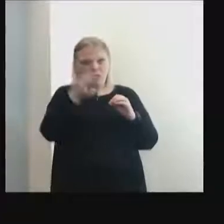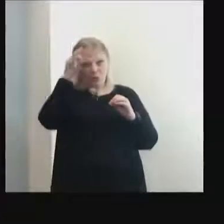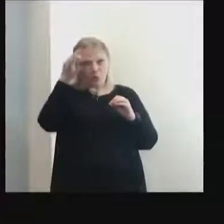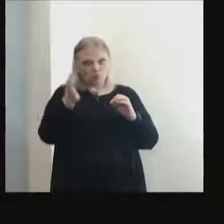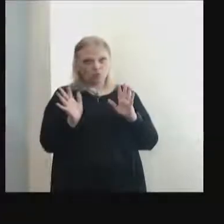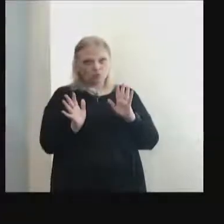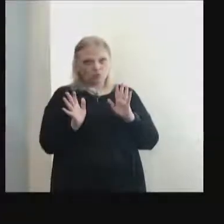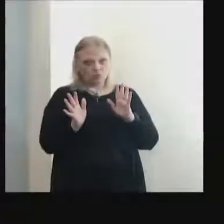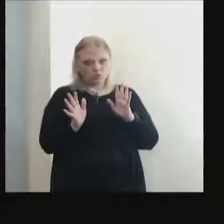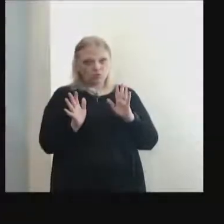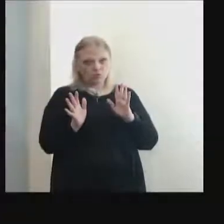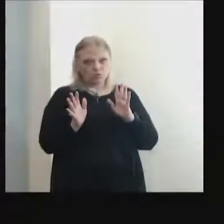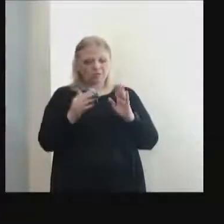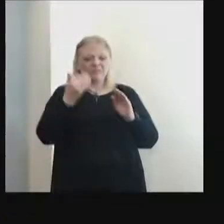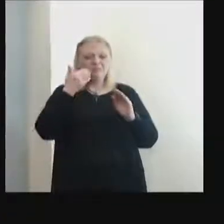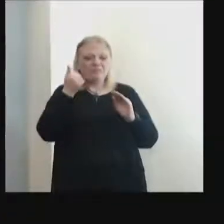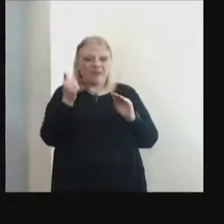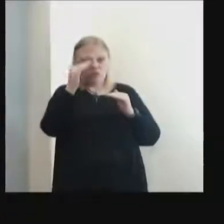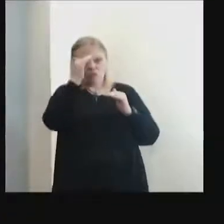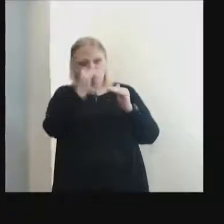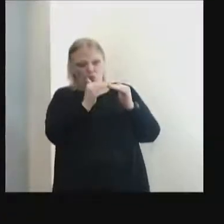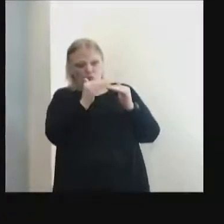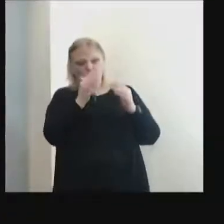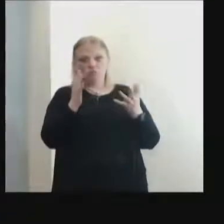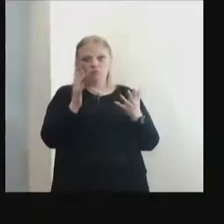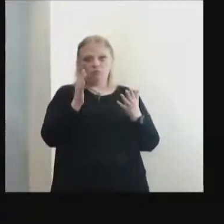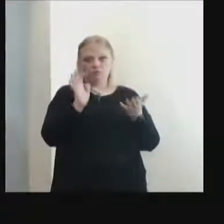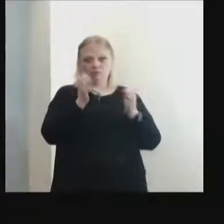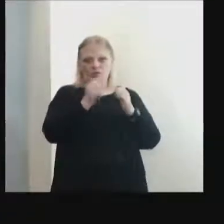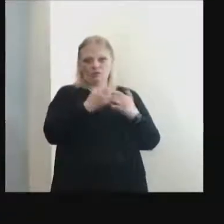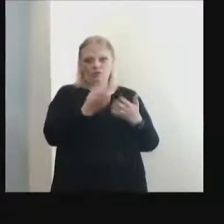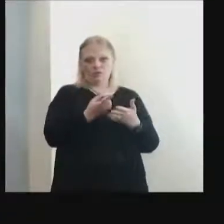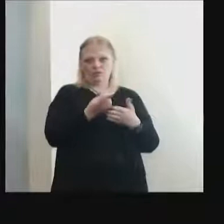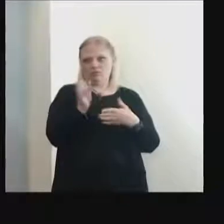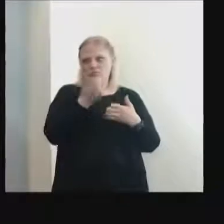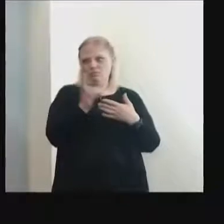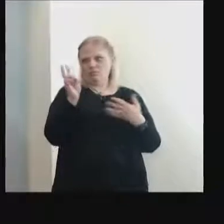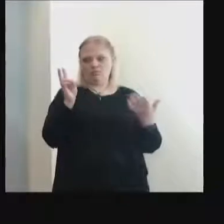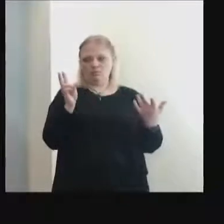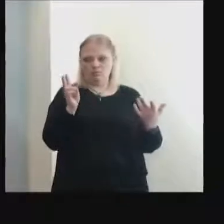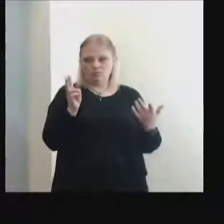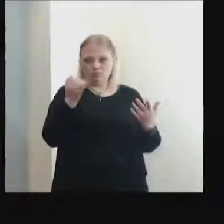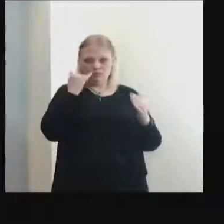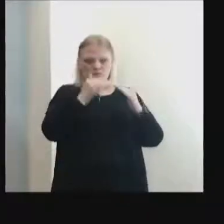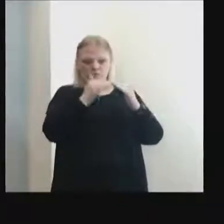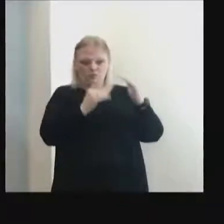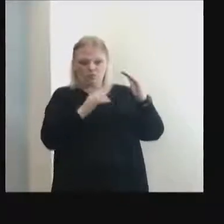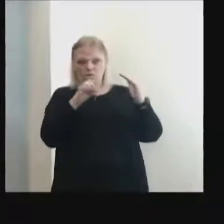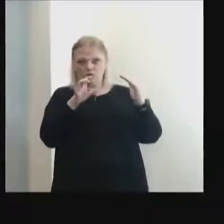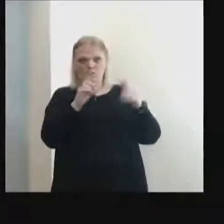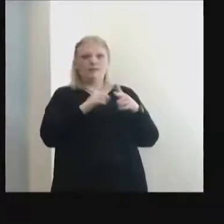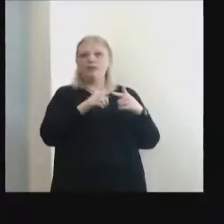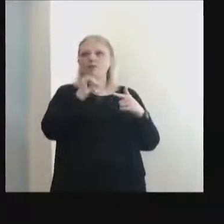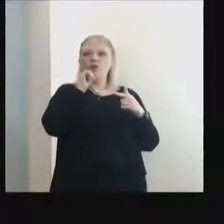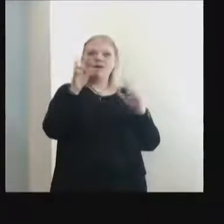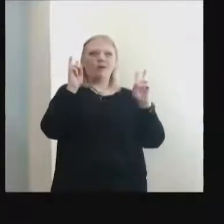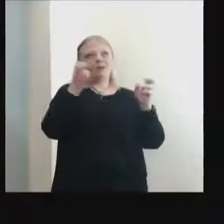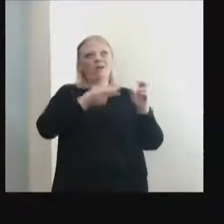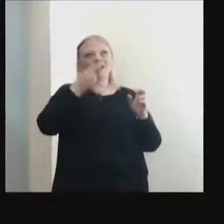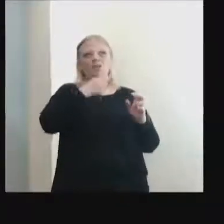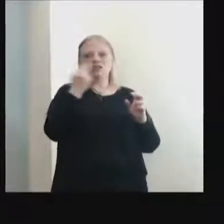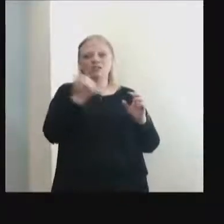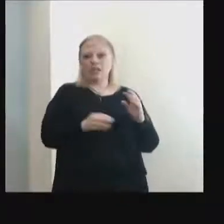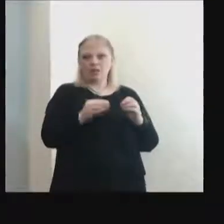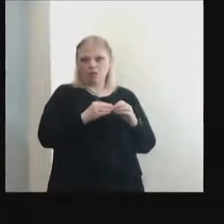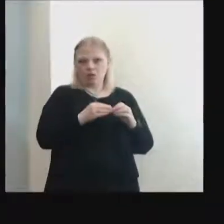now, we're much better and closer than we were just 2 weeks ago or a week ago. If we can get below that 100 number, we're no longer in the high risk of transmission, and